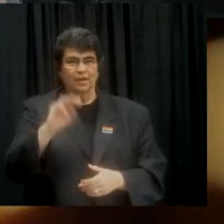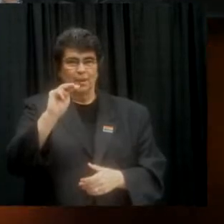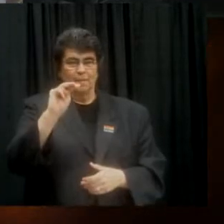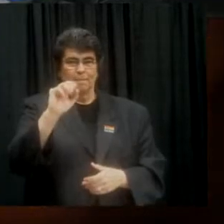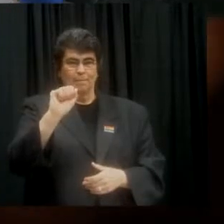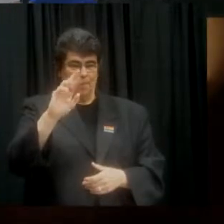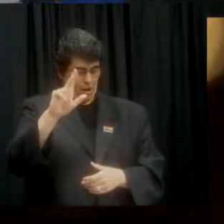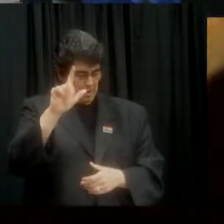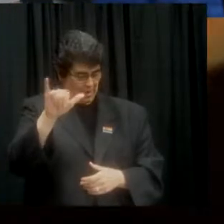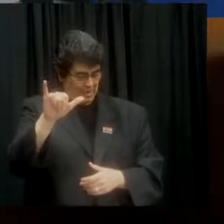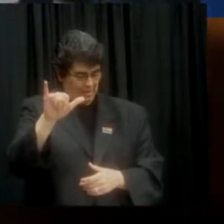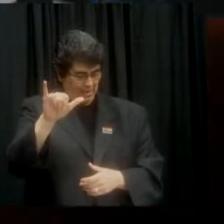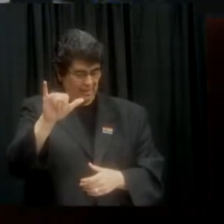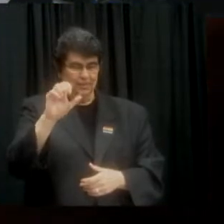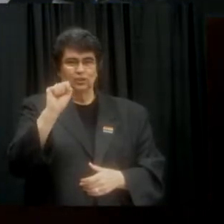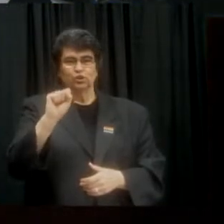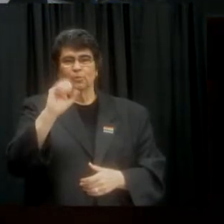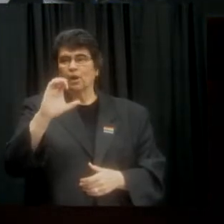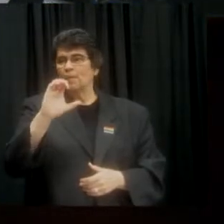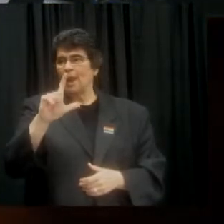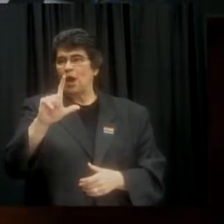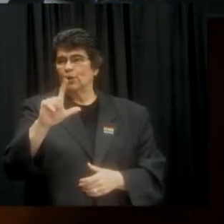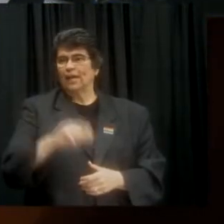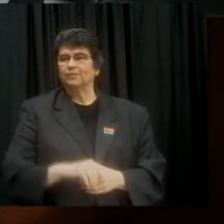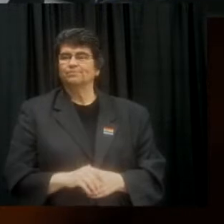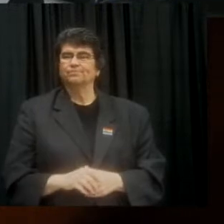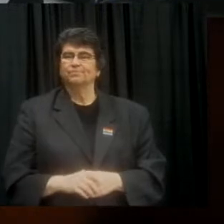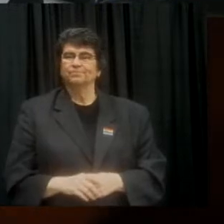Marley Snyder Ireland, summa cum laude, valedictorian.